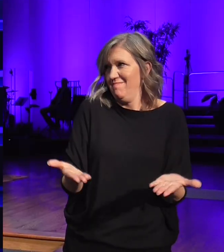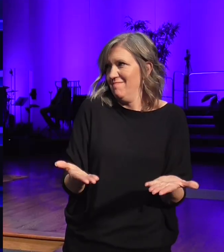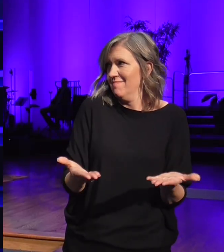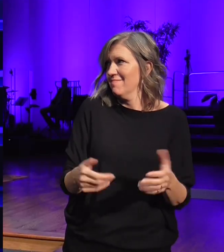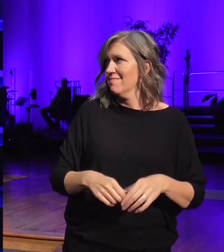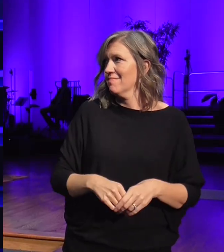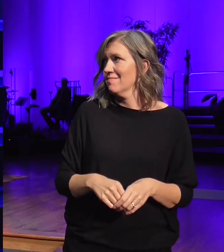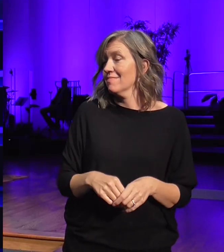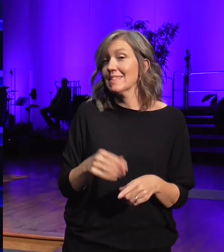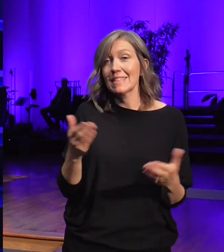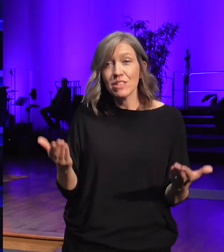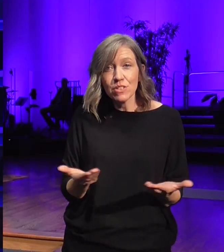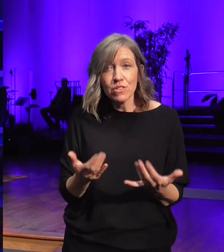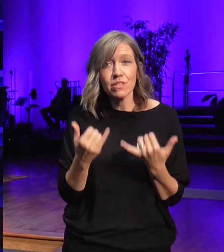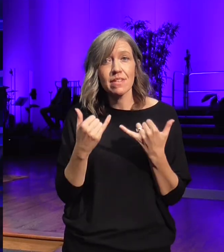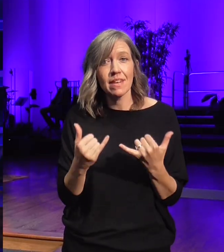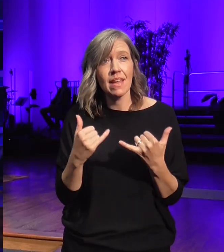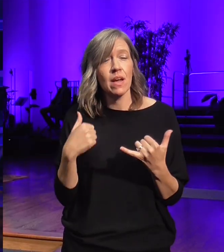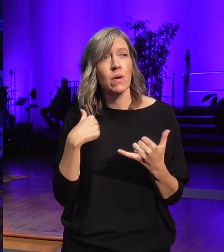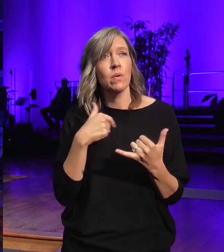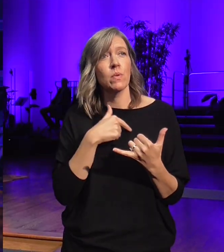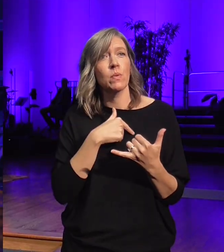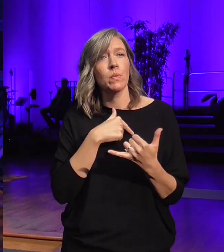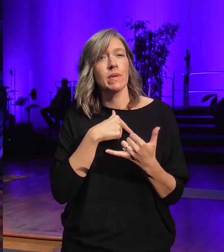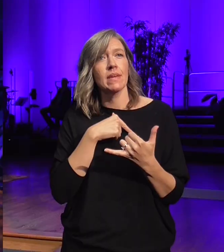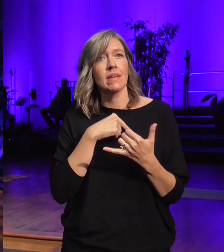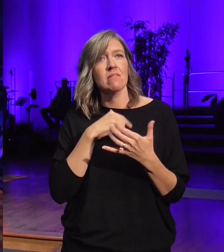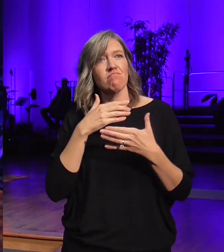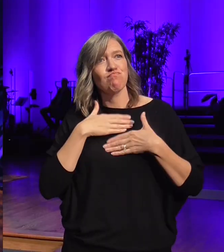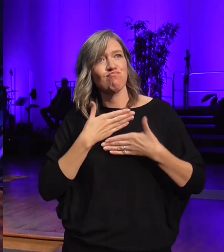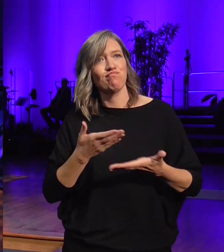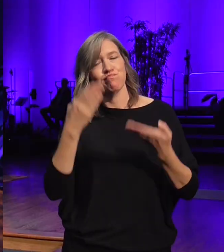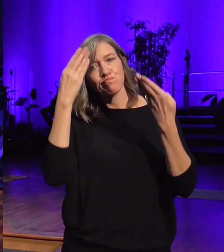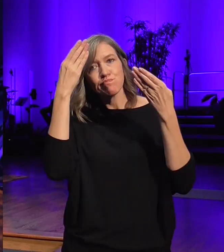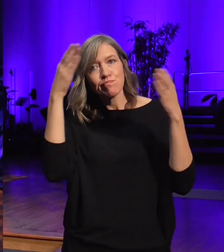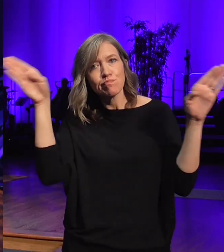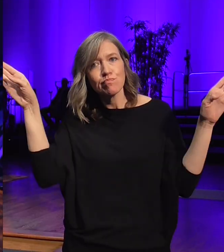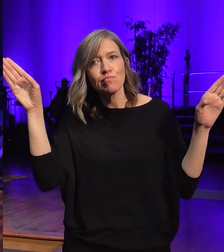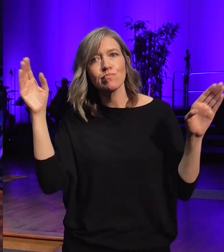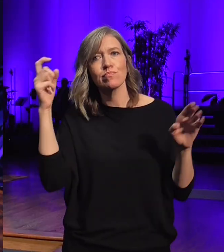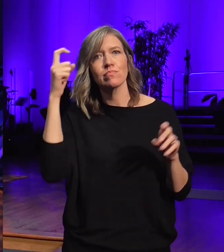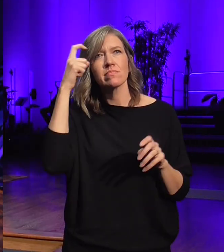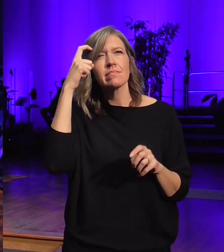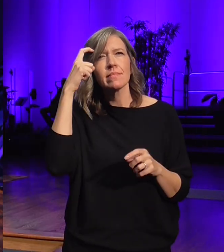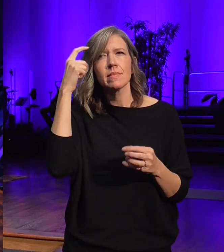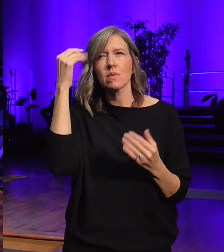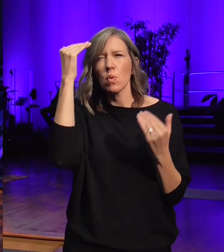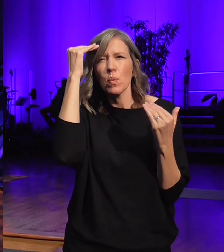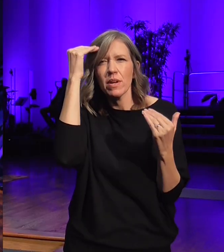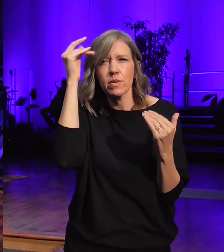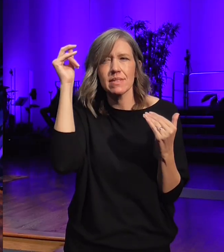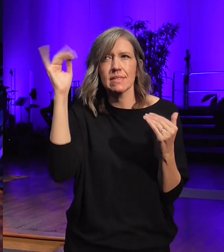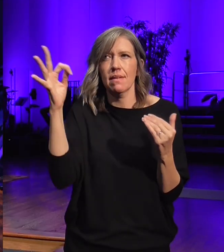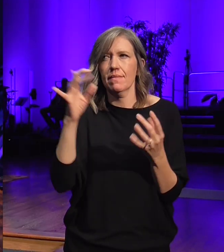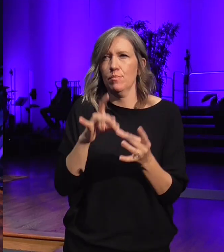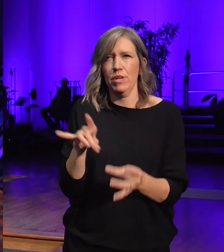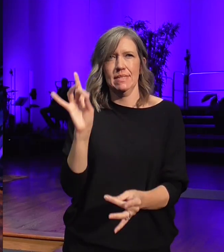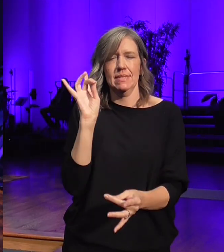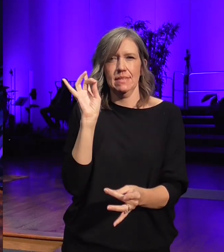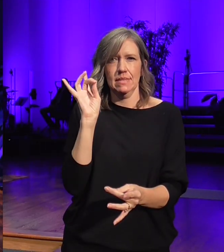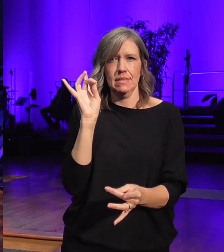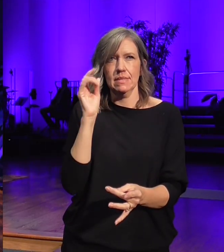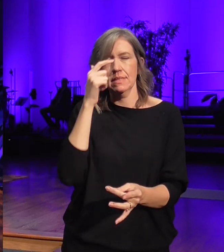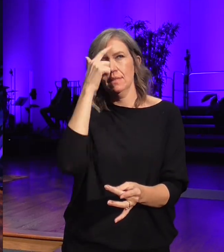and right now, we lean into and fall into a conscious awareness of the presence.